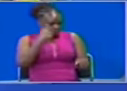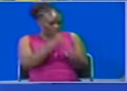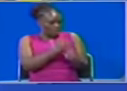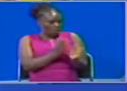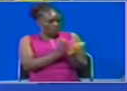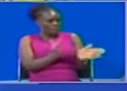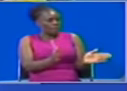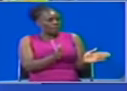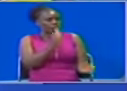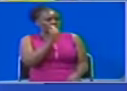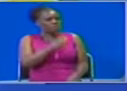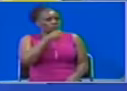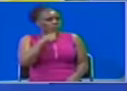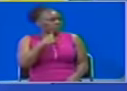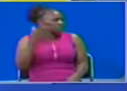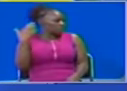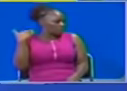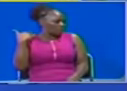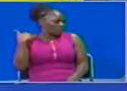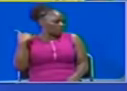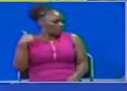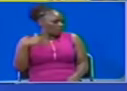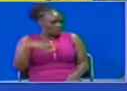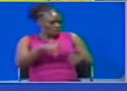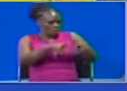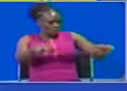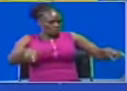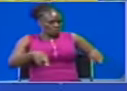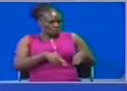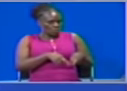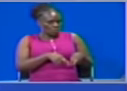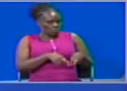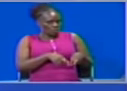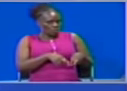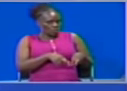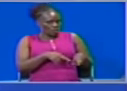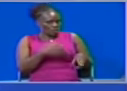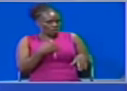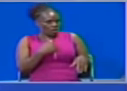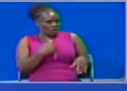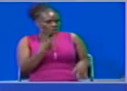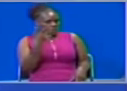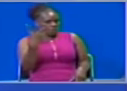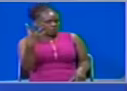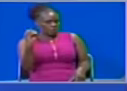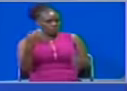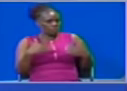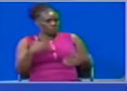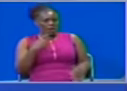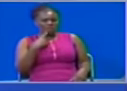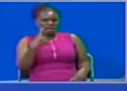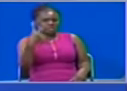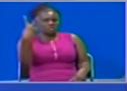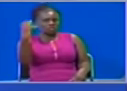facility, which is several years ago, my ward, a ward that would probably need to have 40 patients, would have